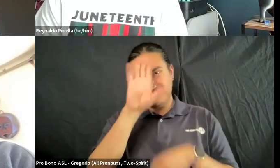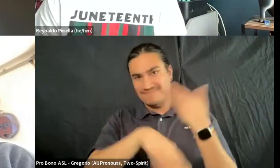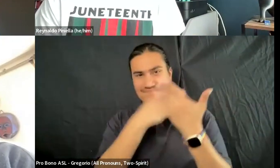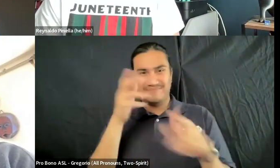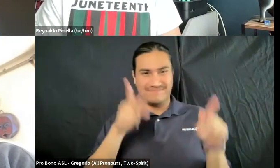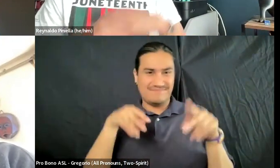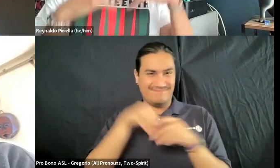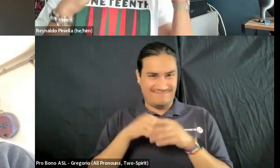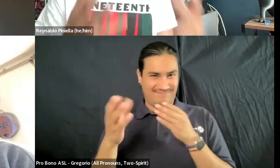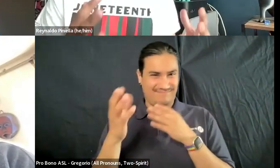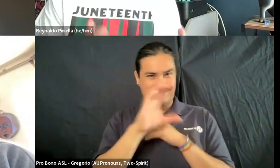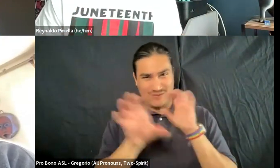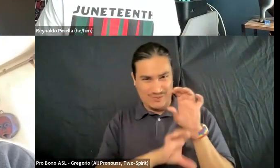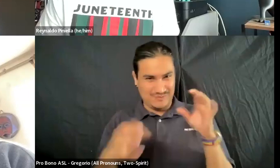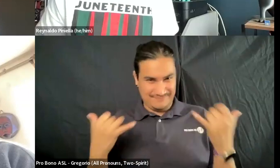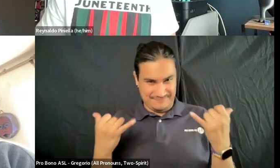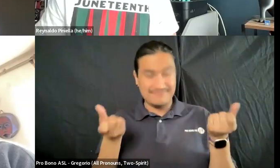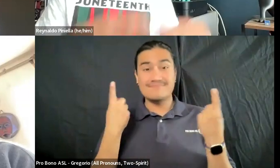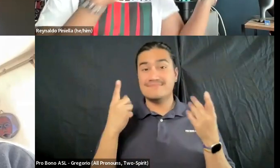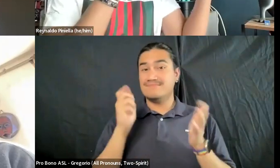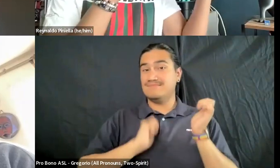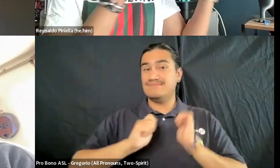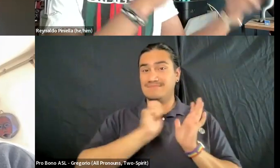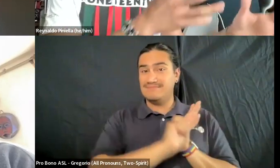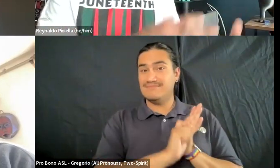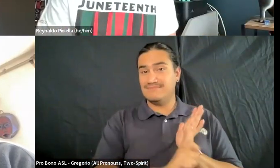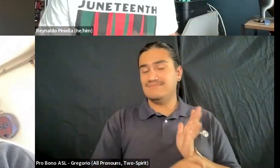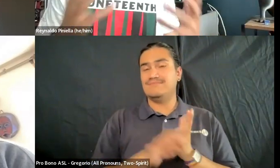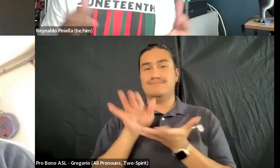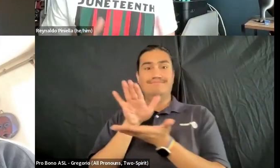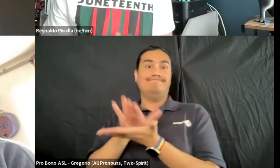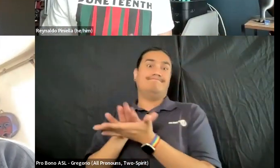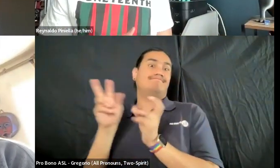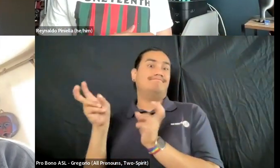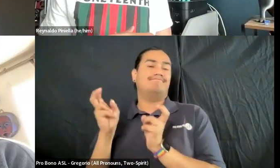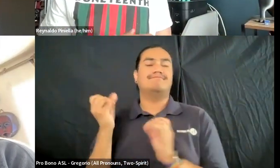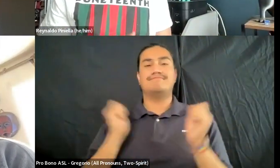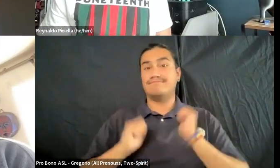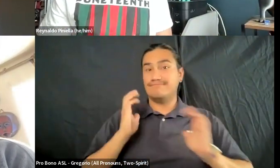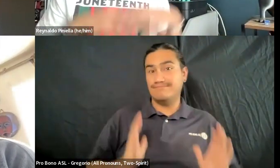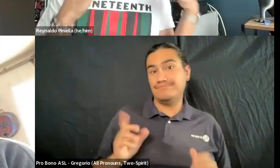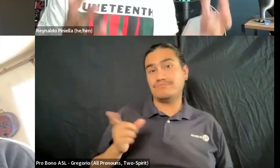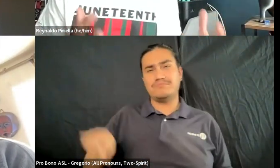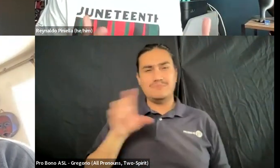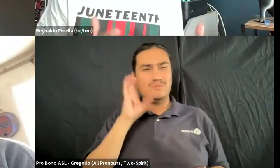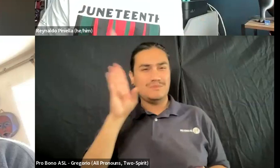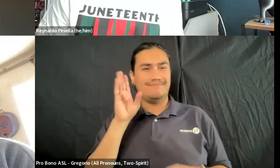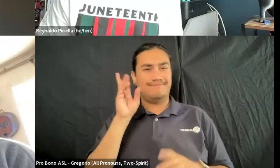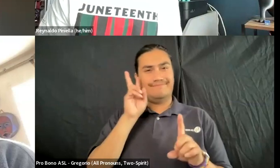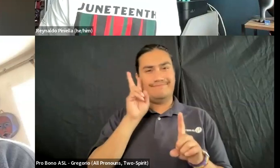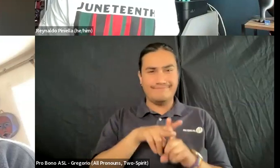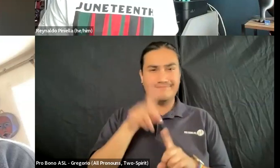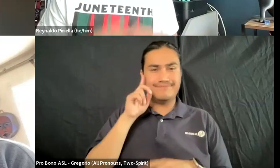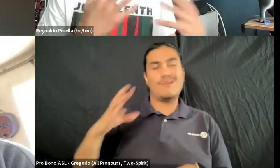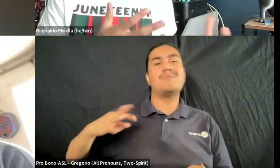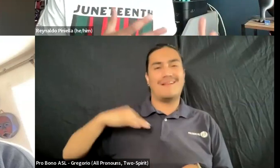the Zoom, as a playwright, you know, maybe as an academic, even as an actor, you're going to be applying to different